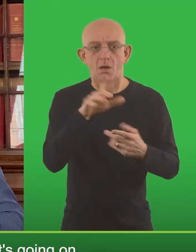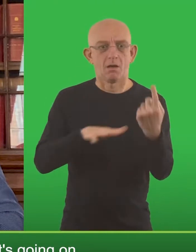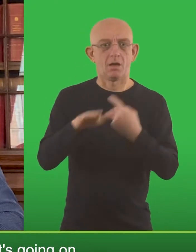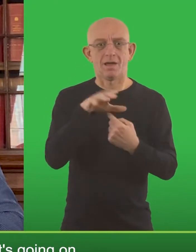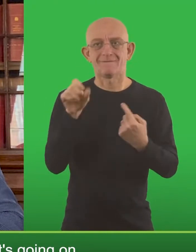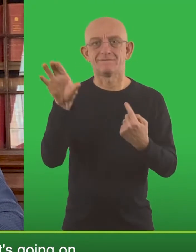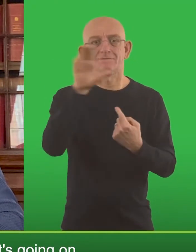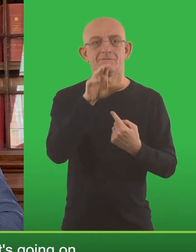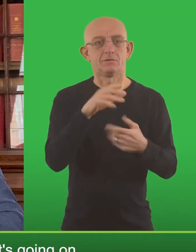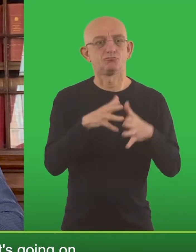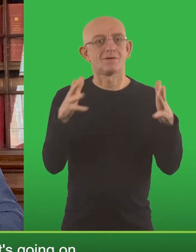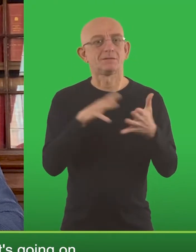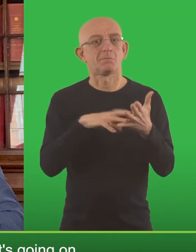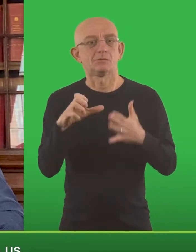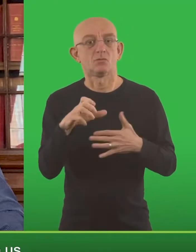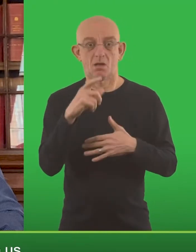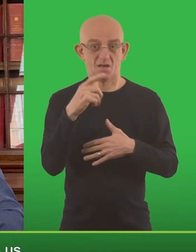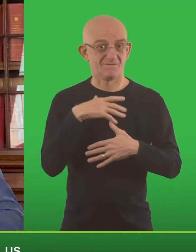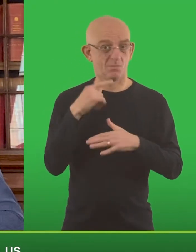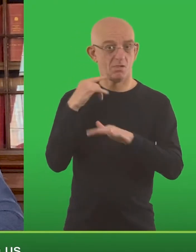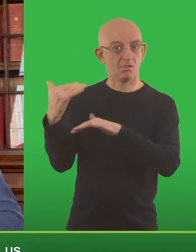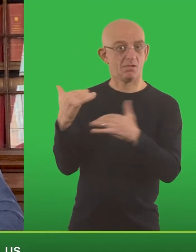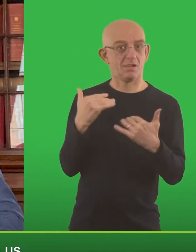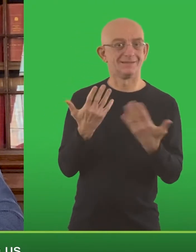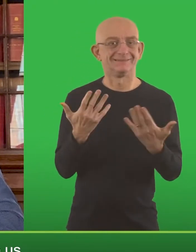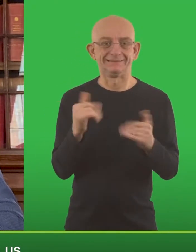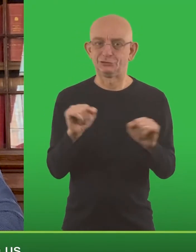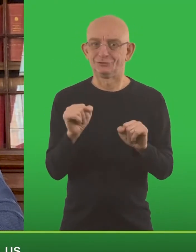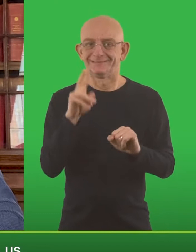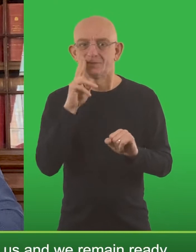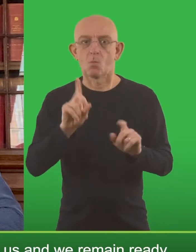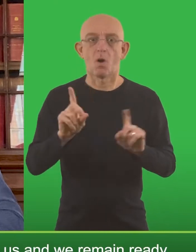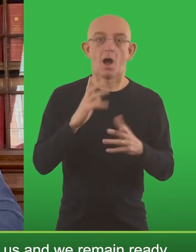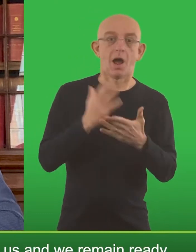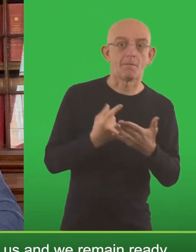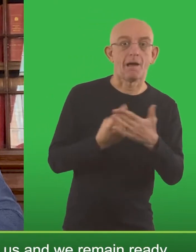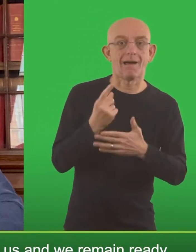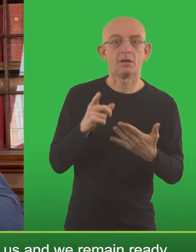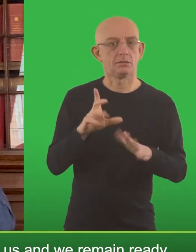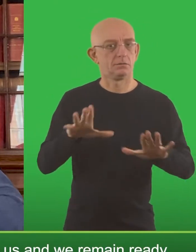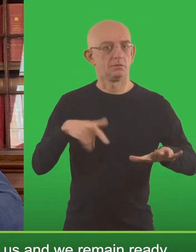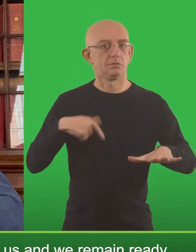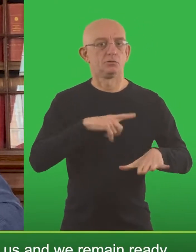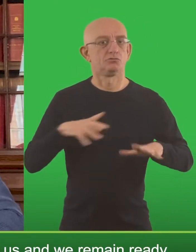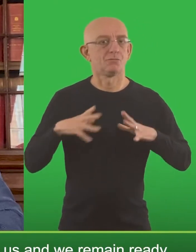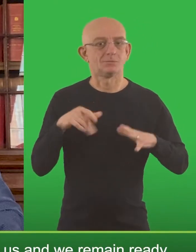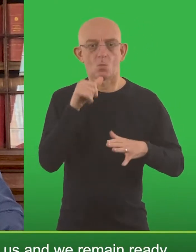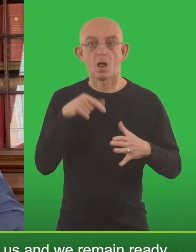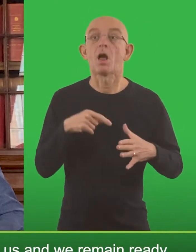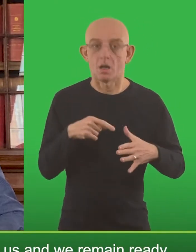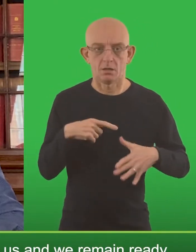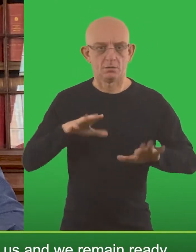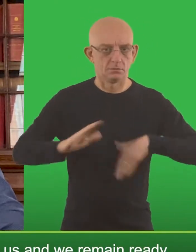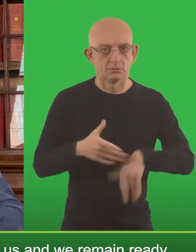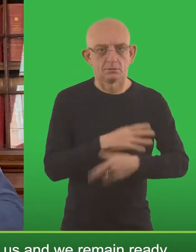will have seen what's going on in some parts of Greater Manchester. I'm sure that will come to us. It remains to be seen what level it will come to